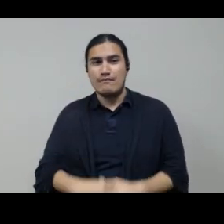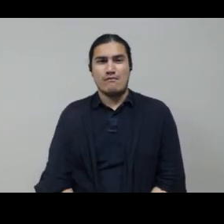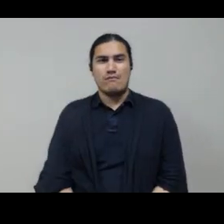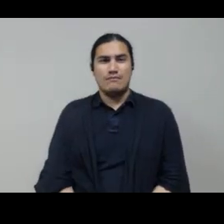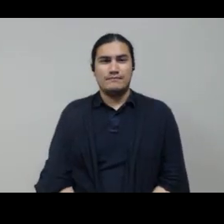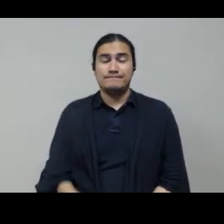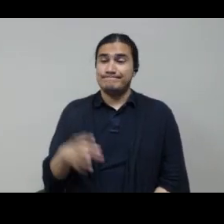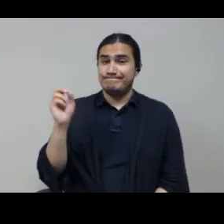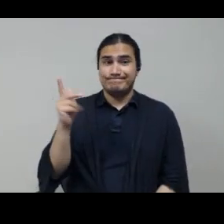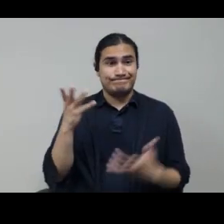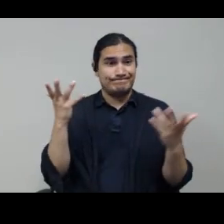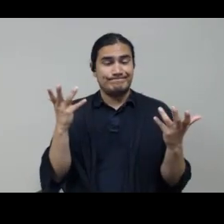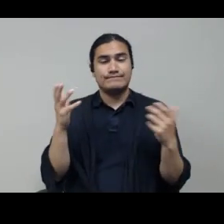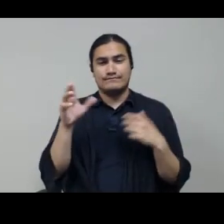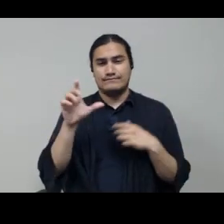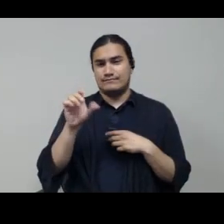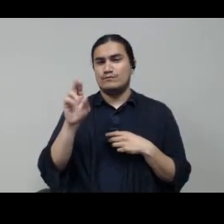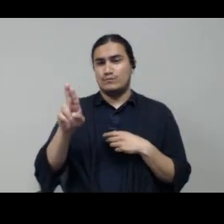Okay, Commissioner Liu.